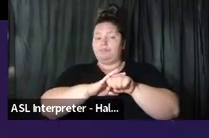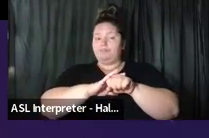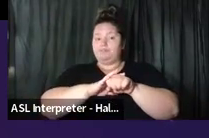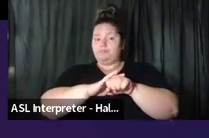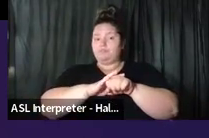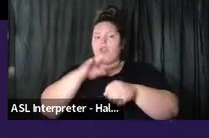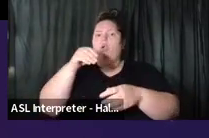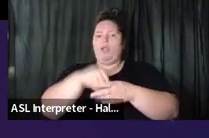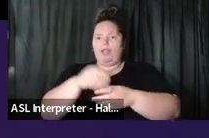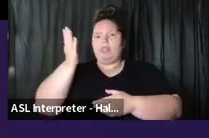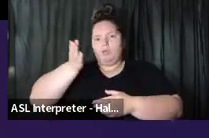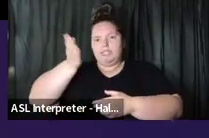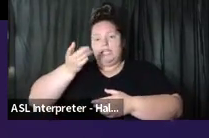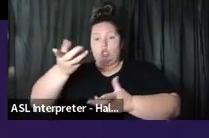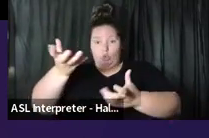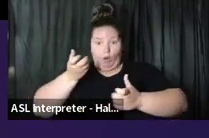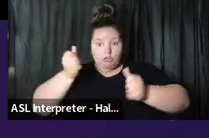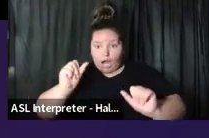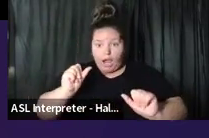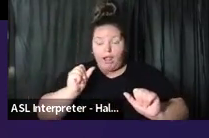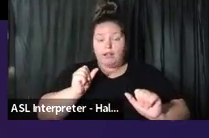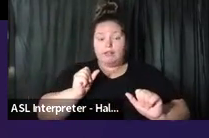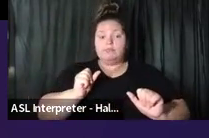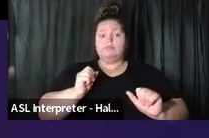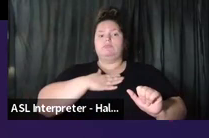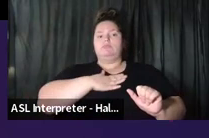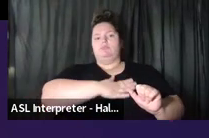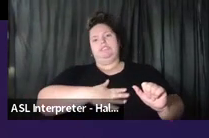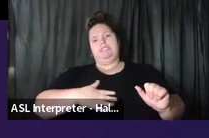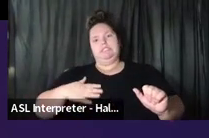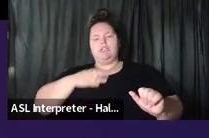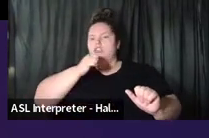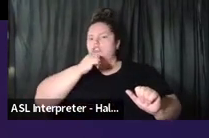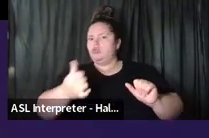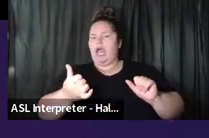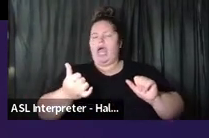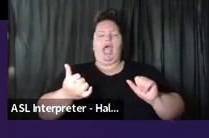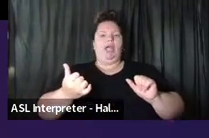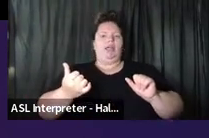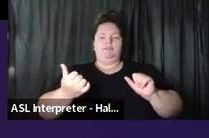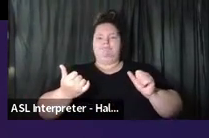within the presentation that you all wanted to try, please do not hesitate to reach out to us.